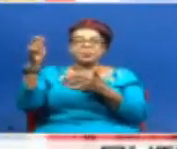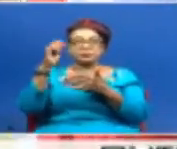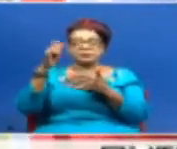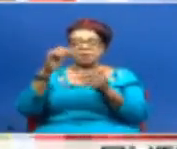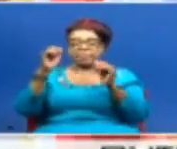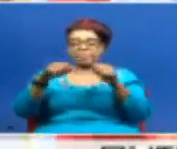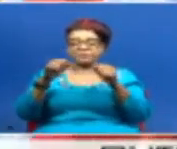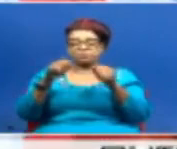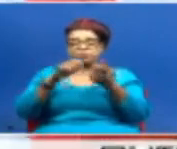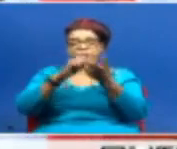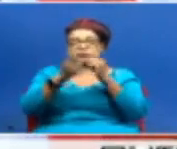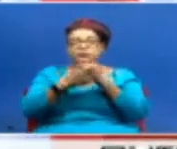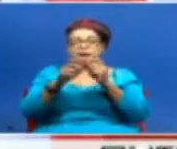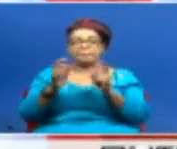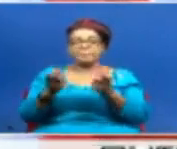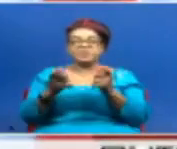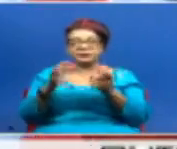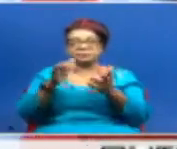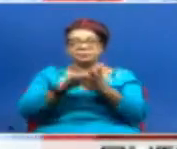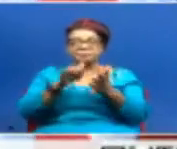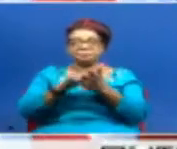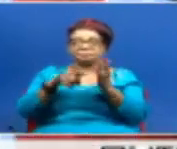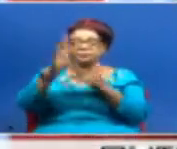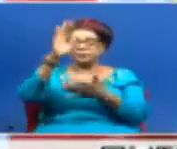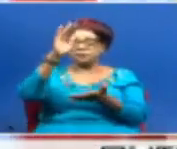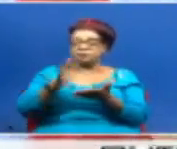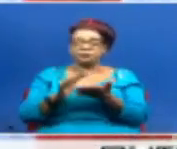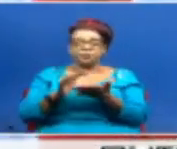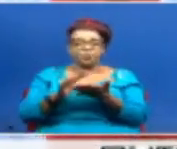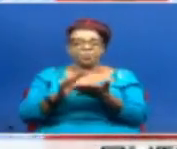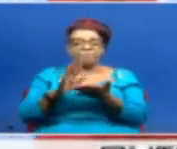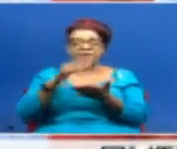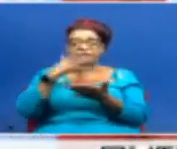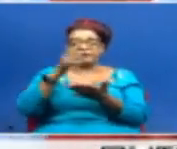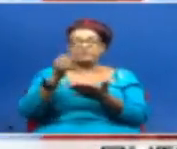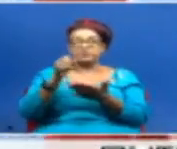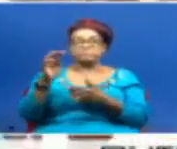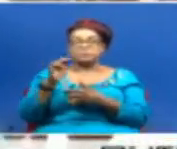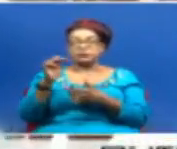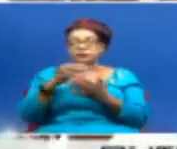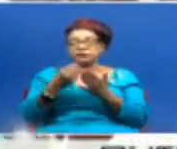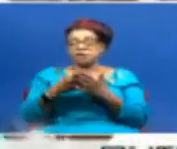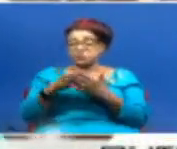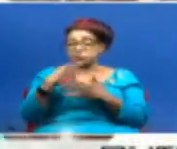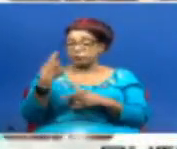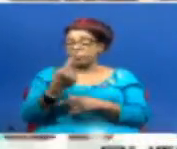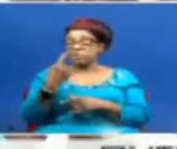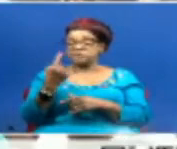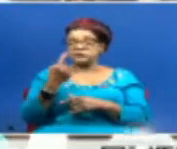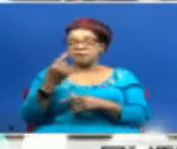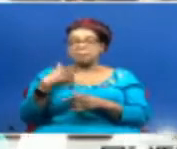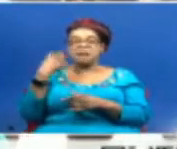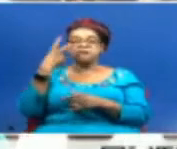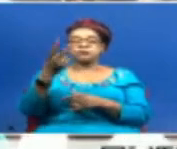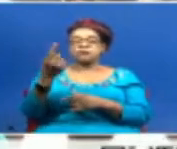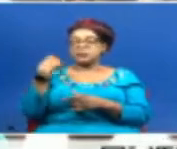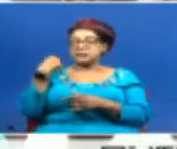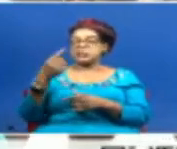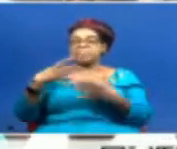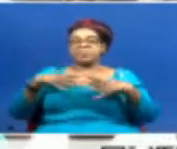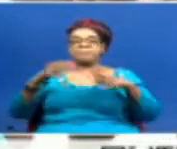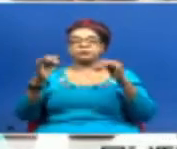media for reporting that he had cut down travel budget by 500 million shillings only. Niliona jana watu wa magazeti